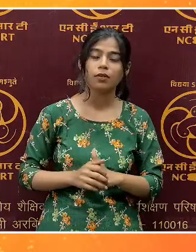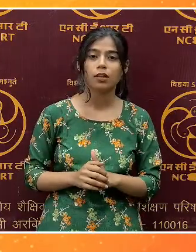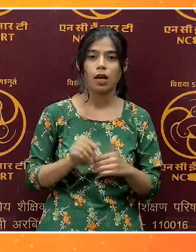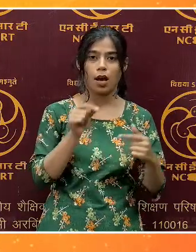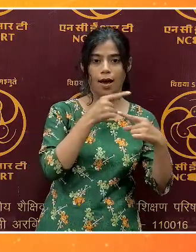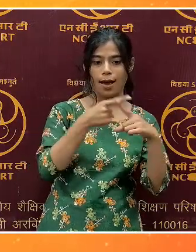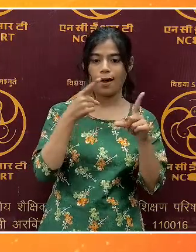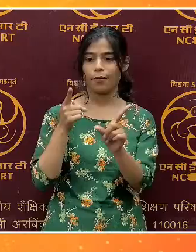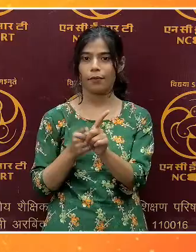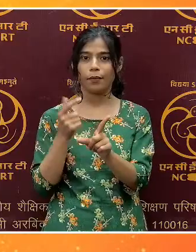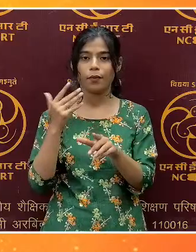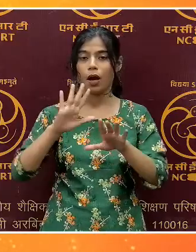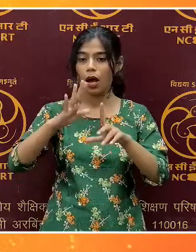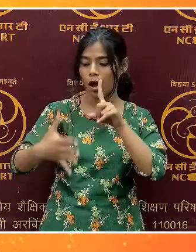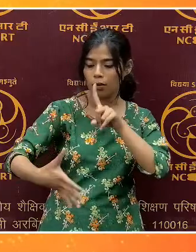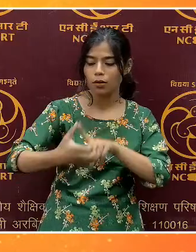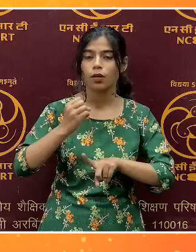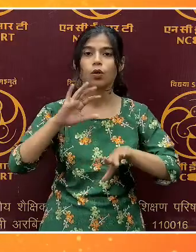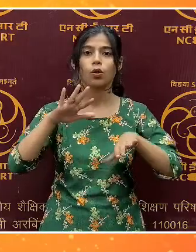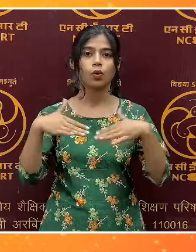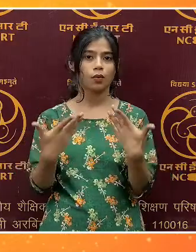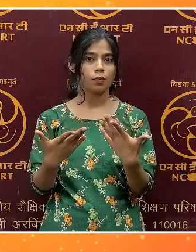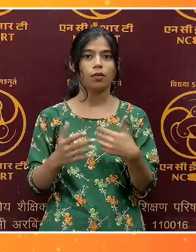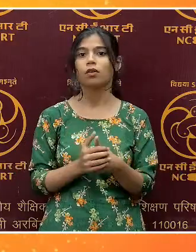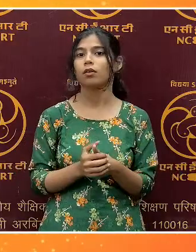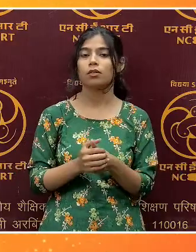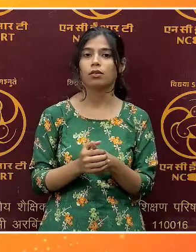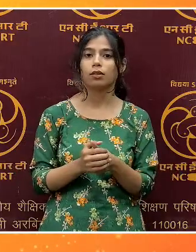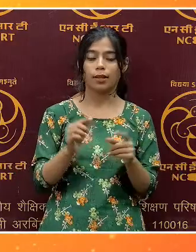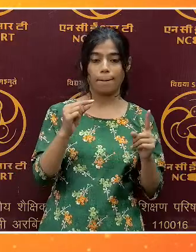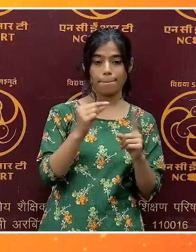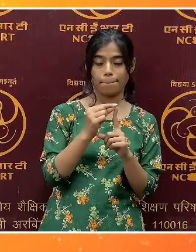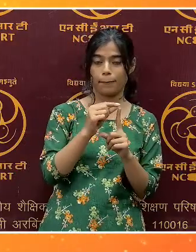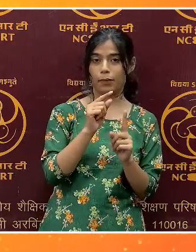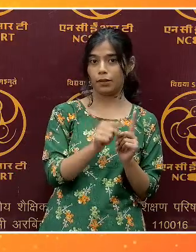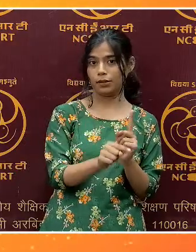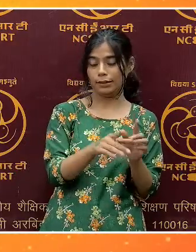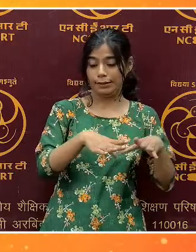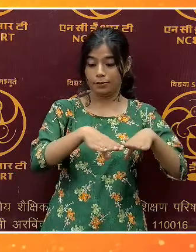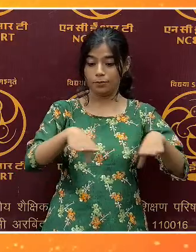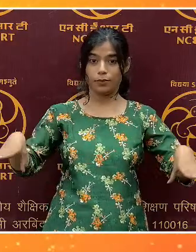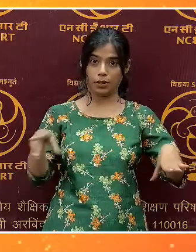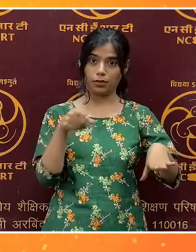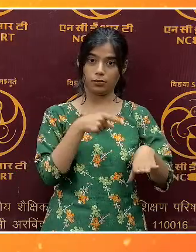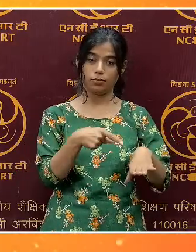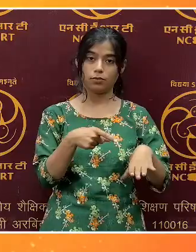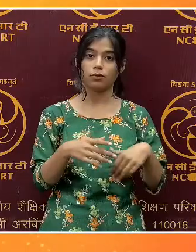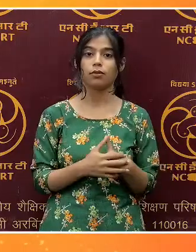y identifies unique position of the particle P in plane.